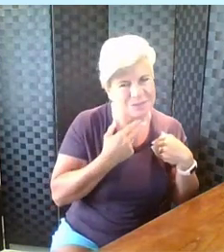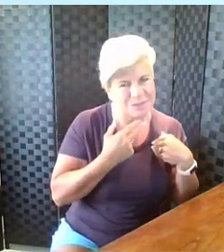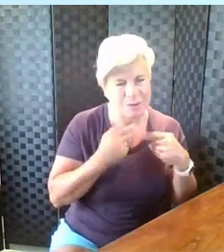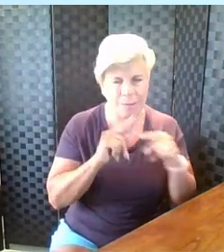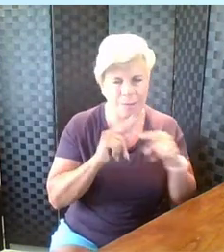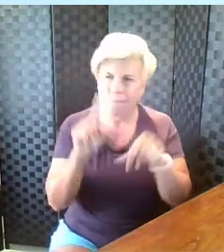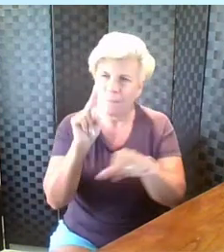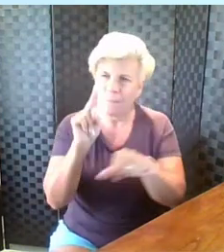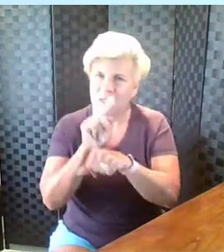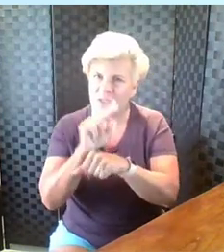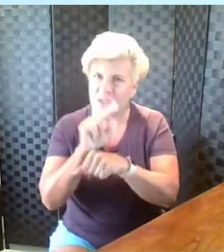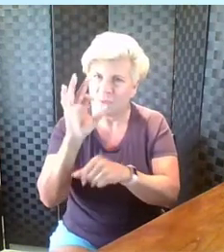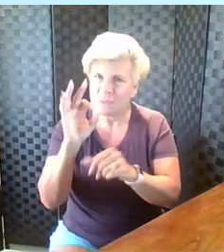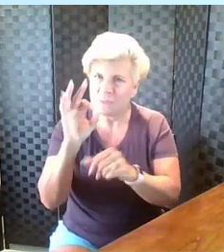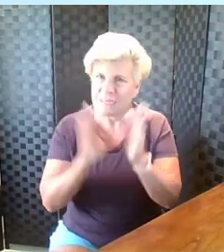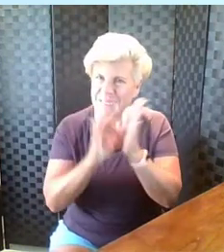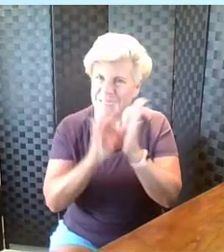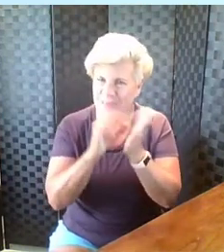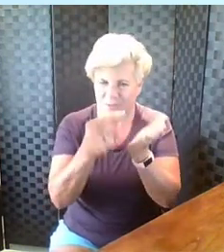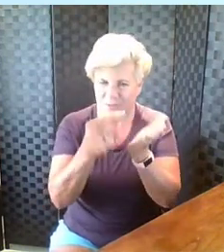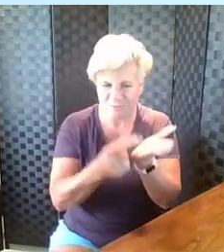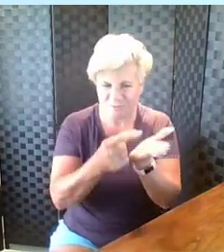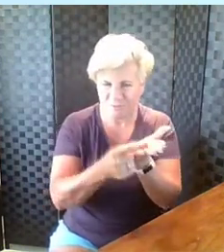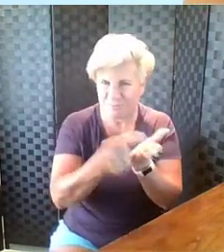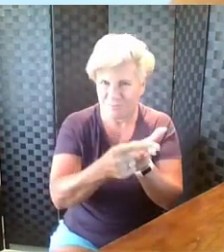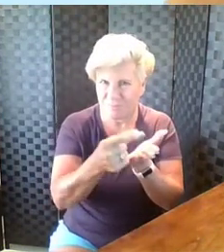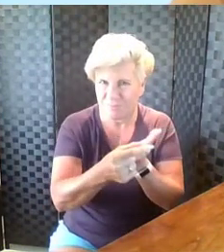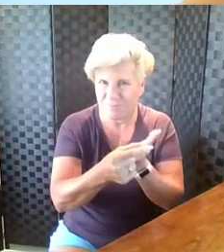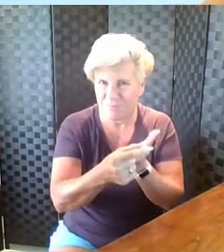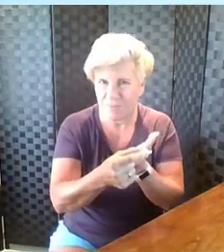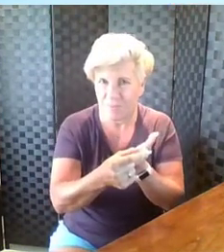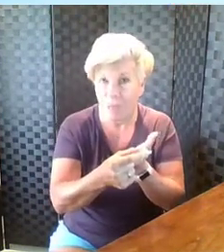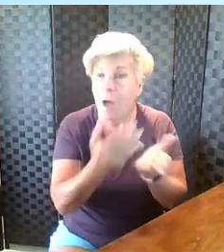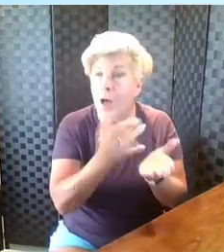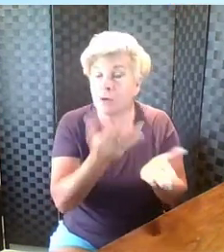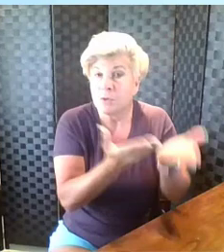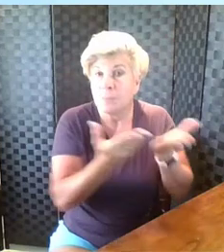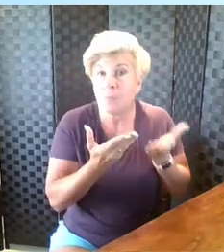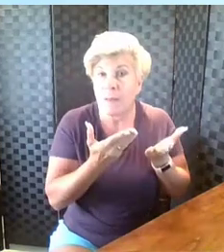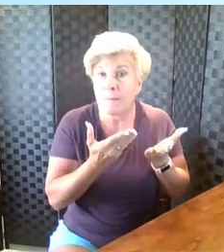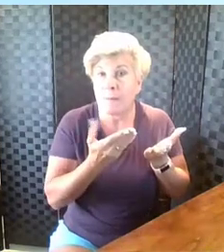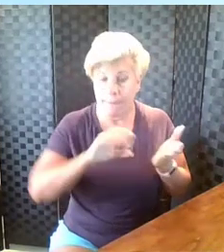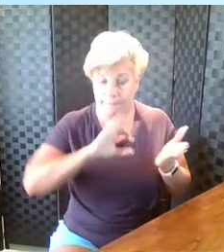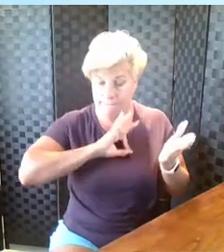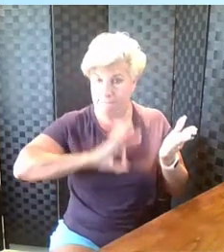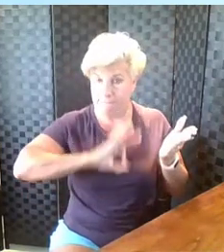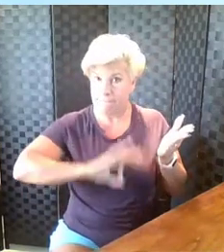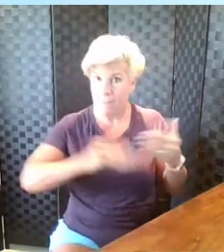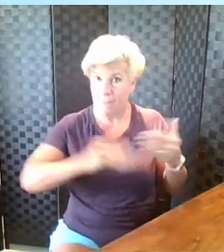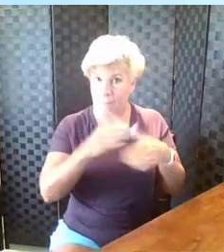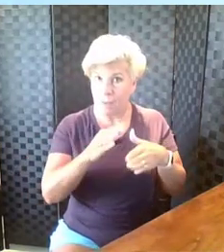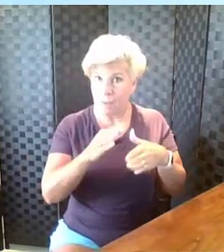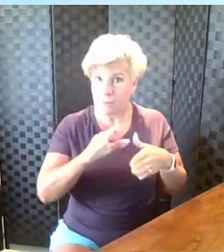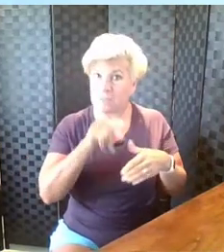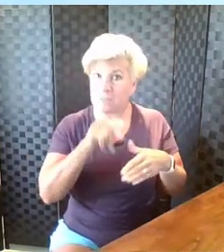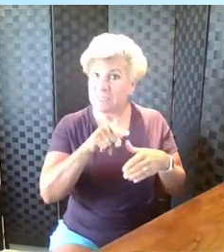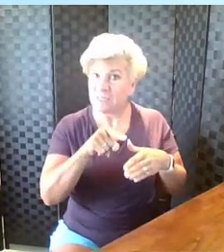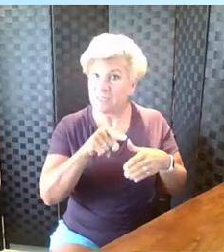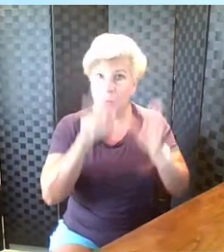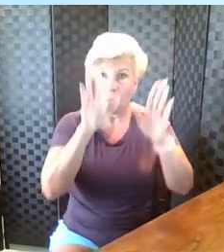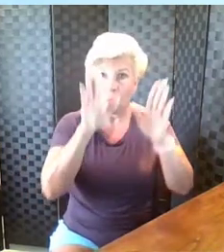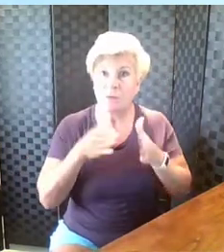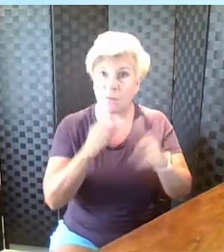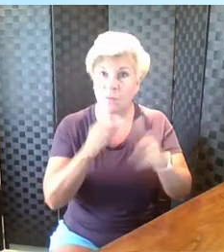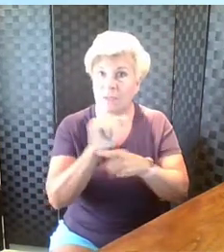already seen in the classroom, such as counters? And I also brought my button box today because buttons are a great way to